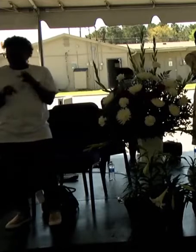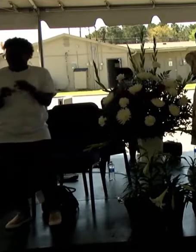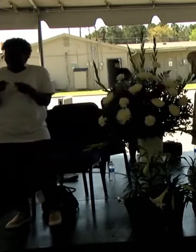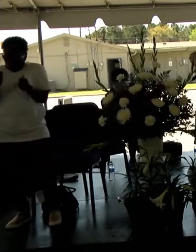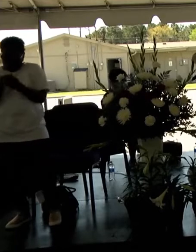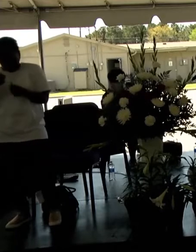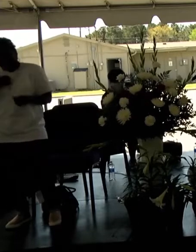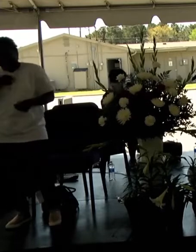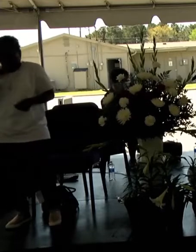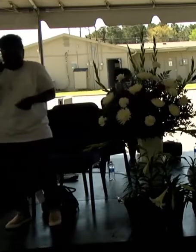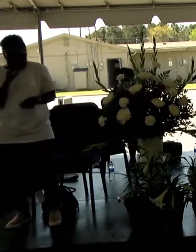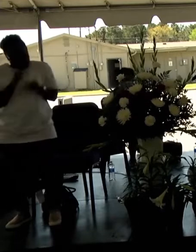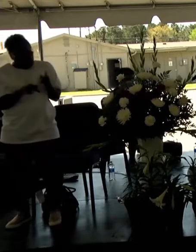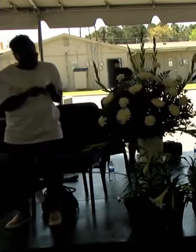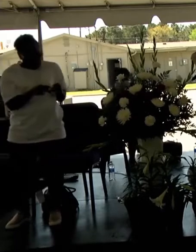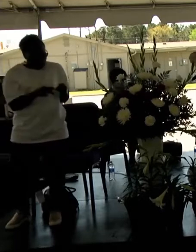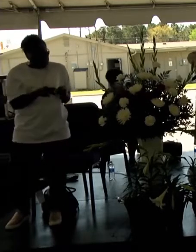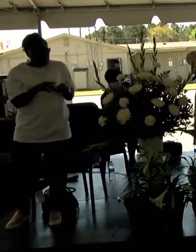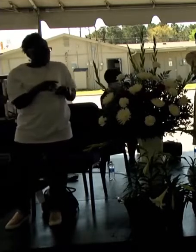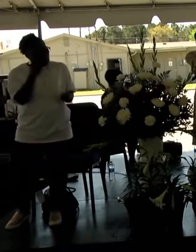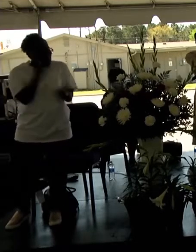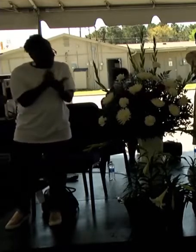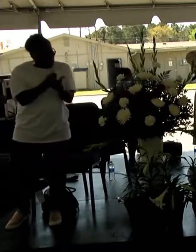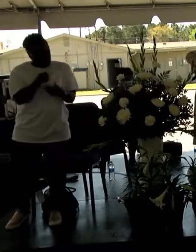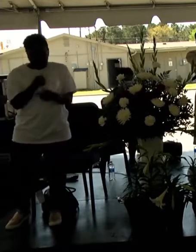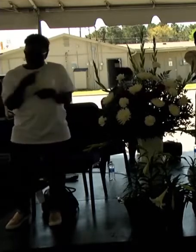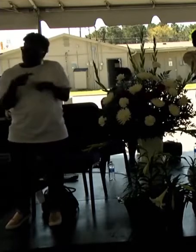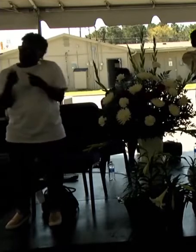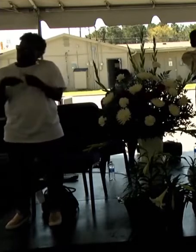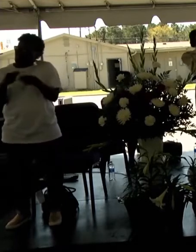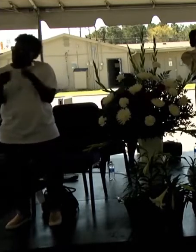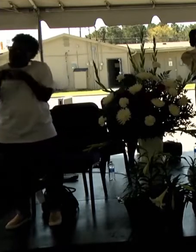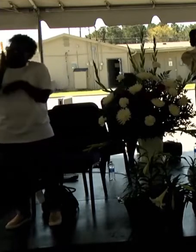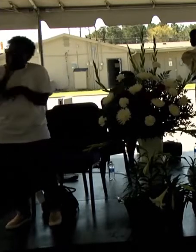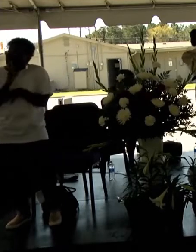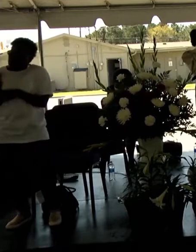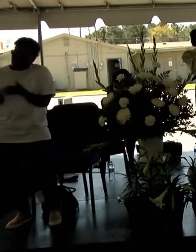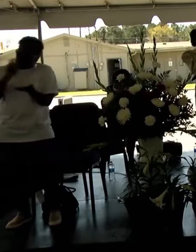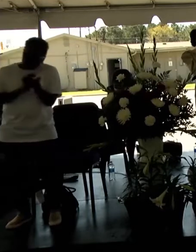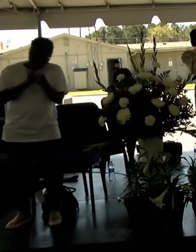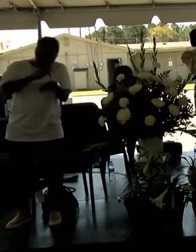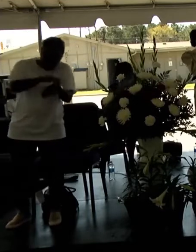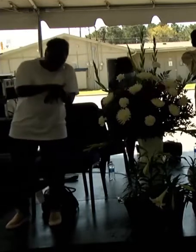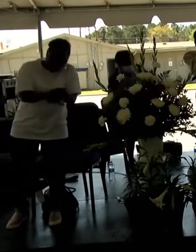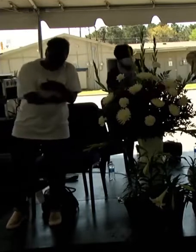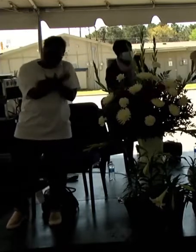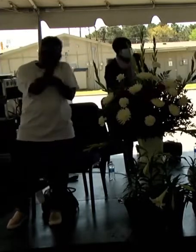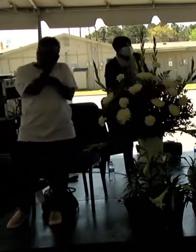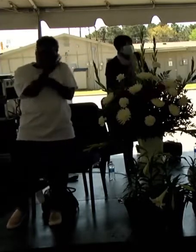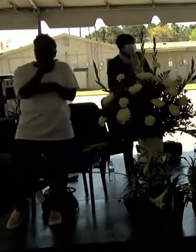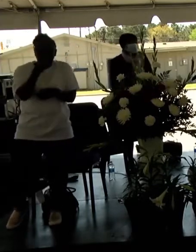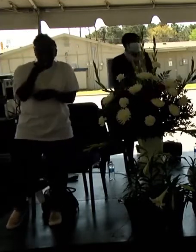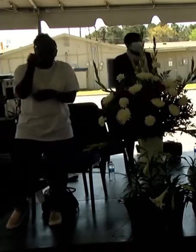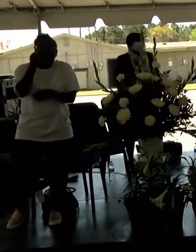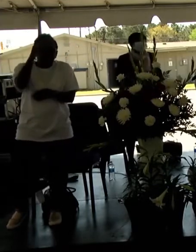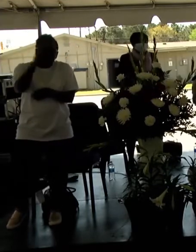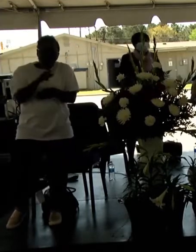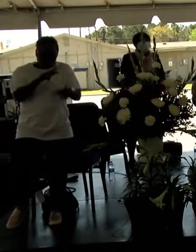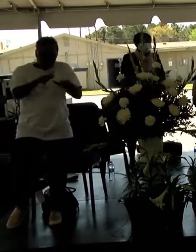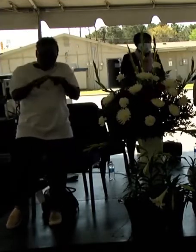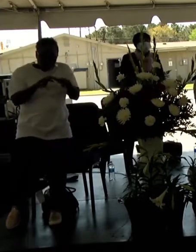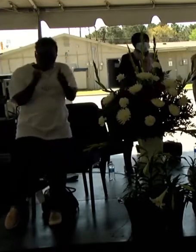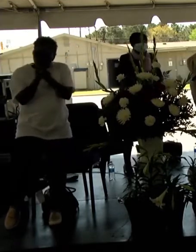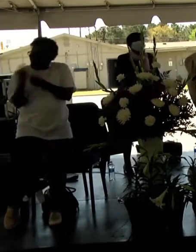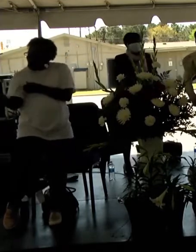I need for folk to confirm me. I need for folk to approve me. But when God got up early that morning, he said, if I got to walk with you